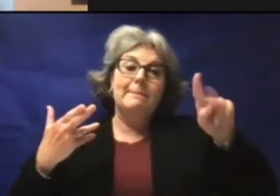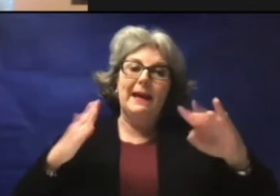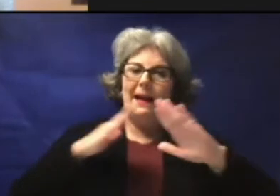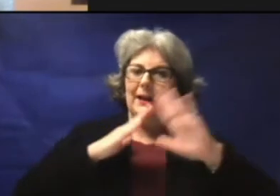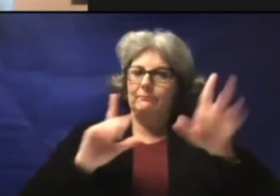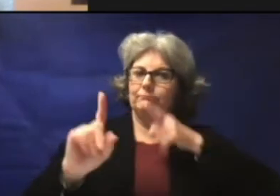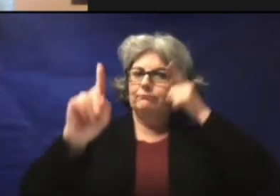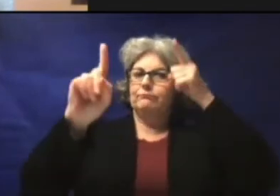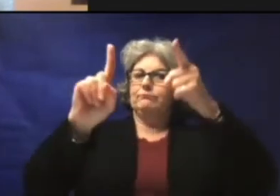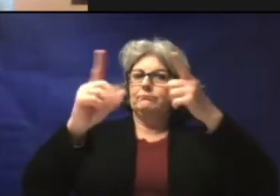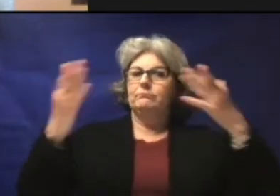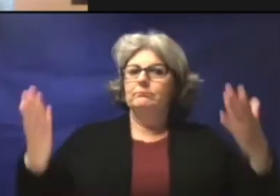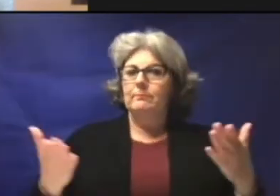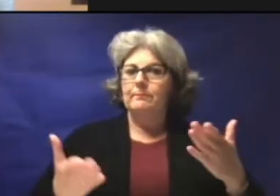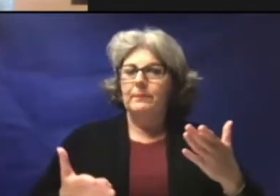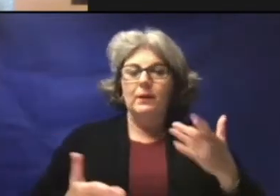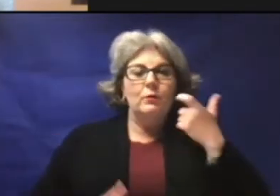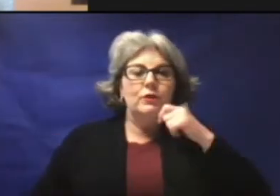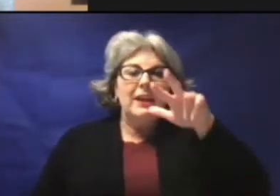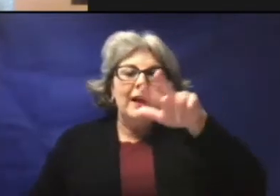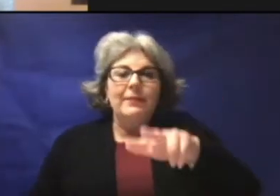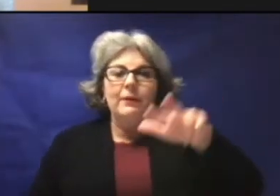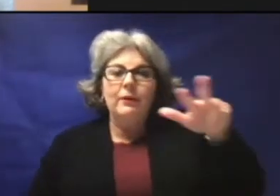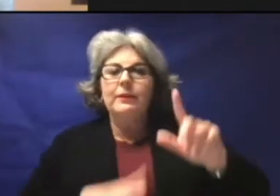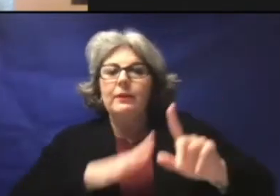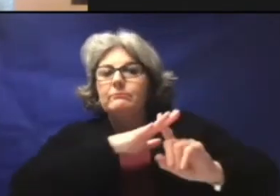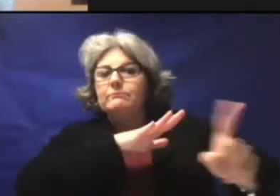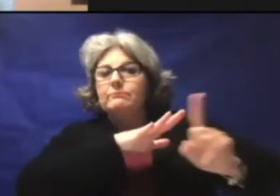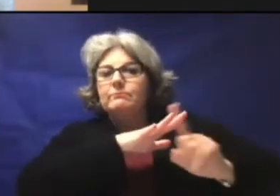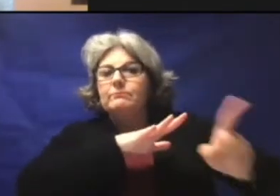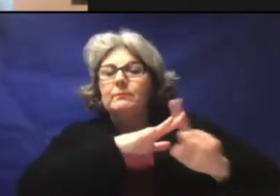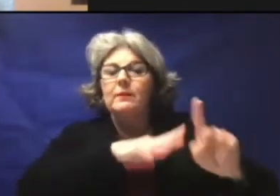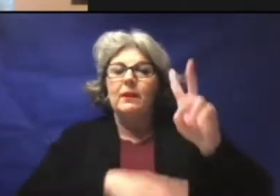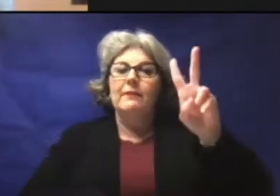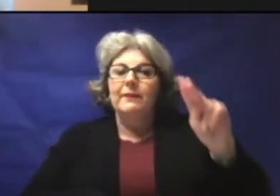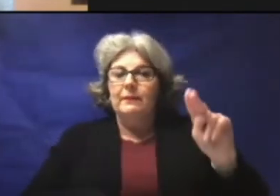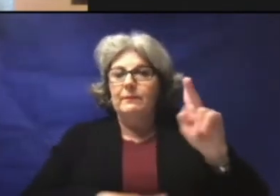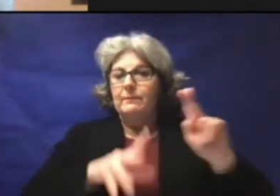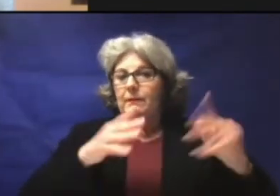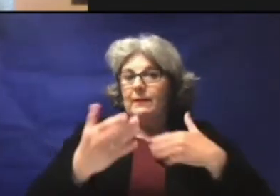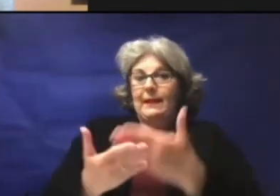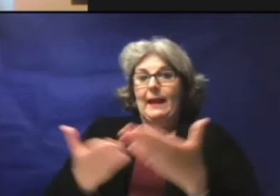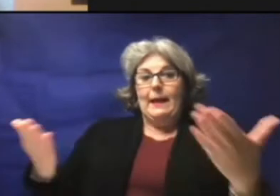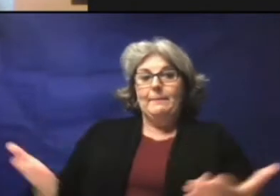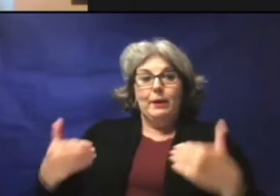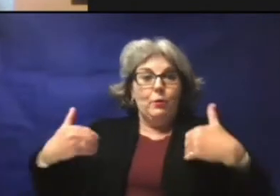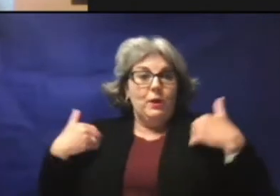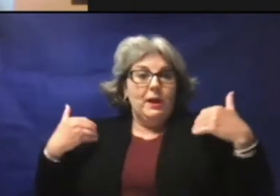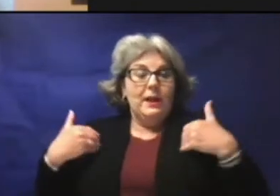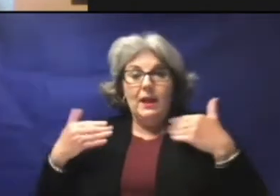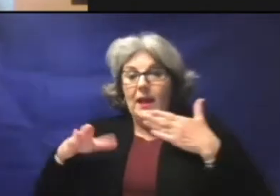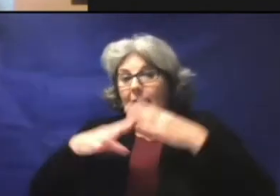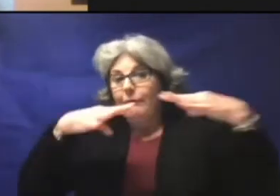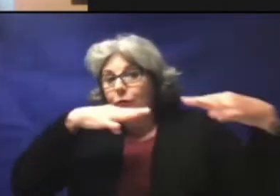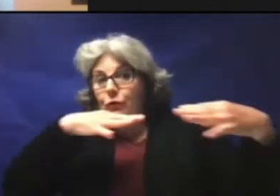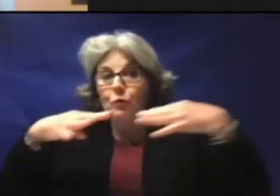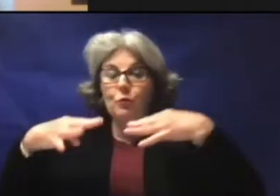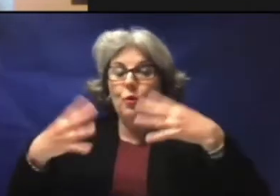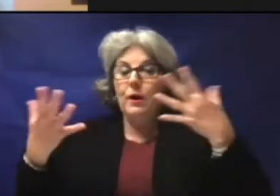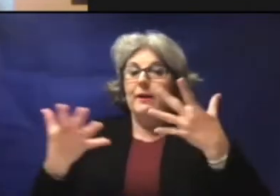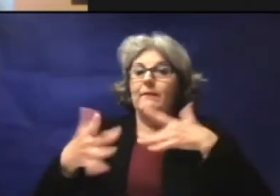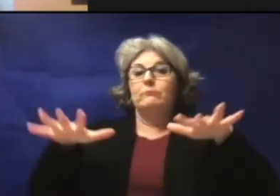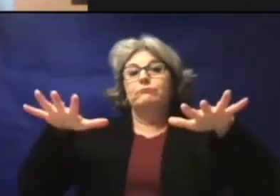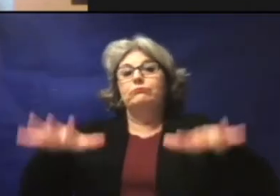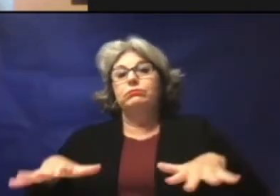about. We just had 33 deportations of Vietnamese refugees. They came here when they were young after the war and